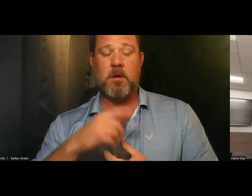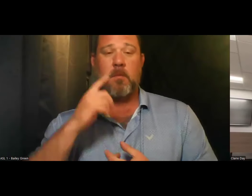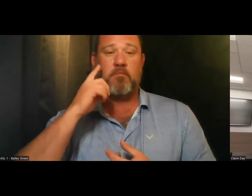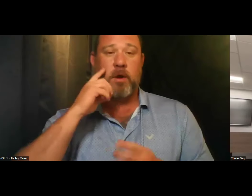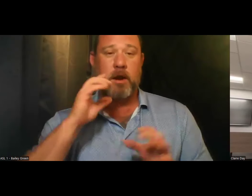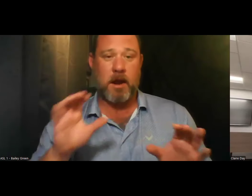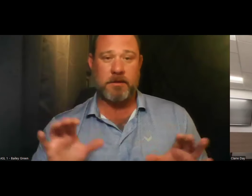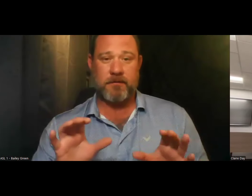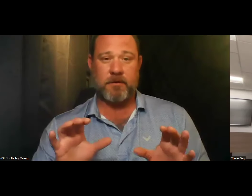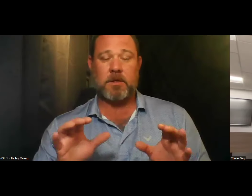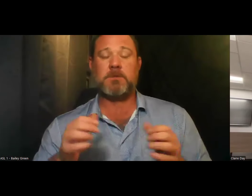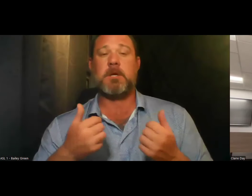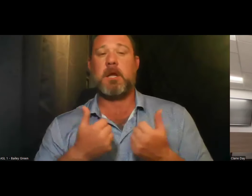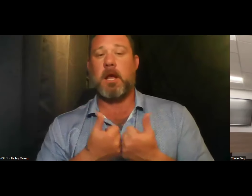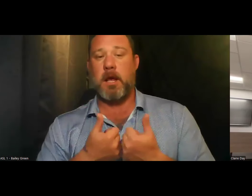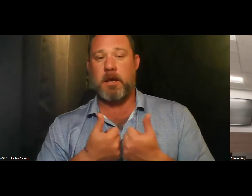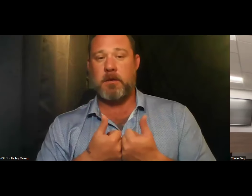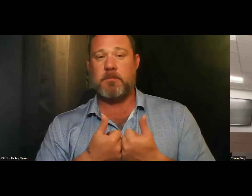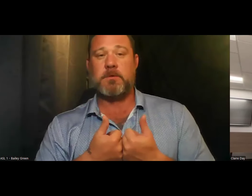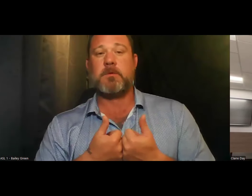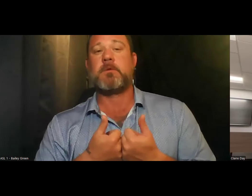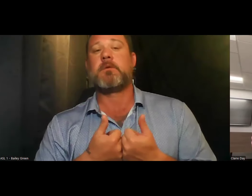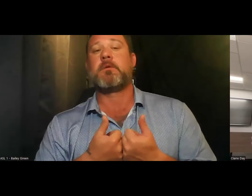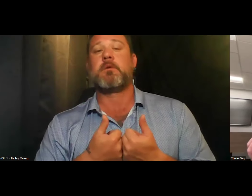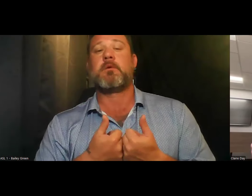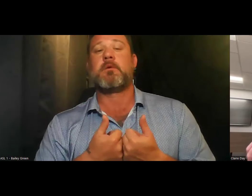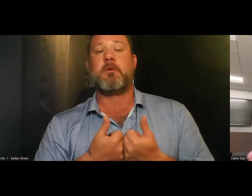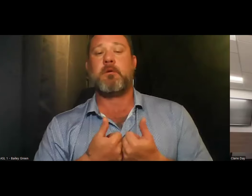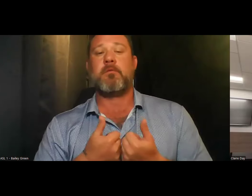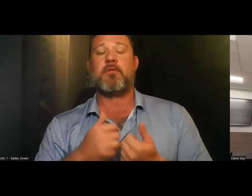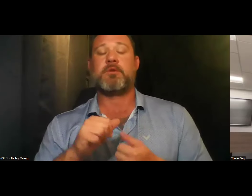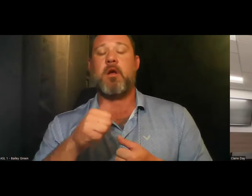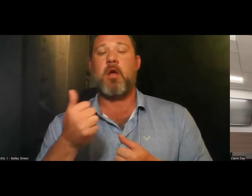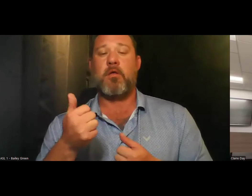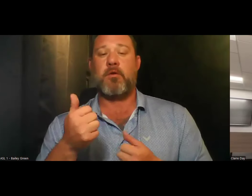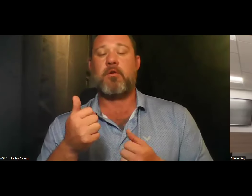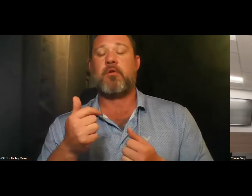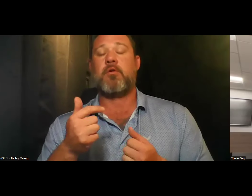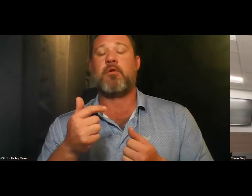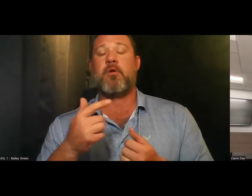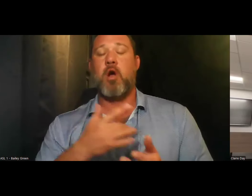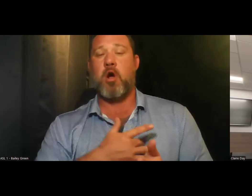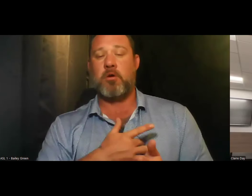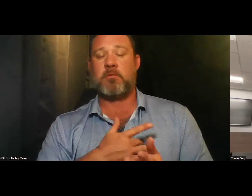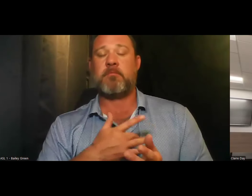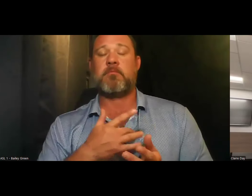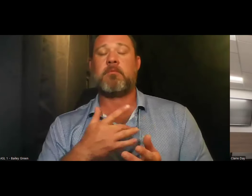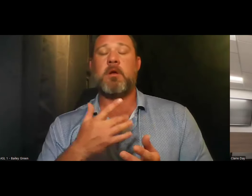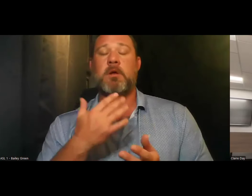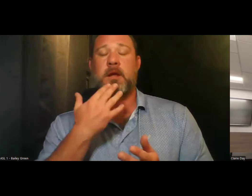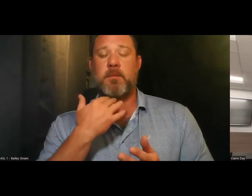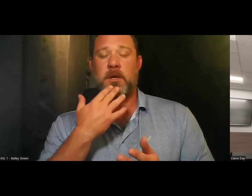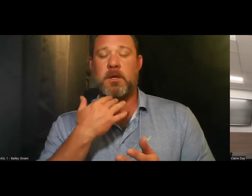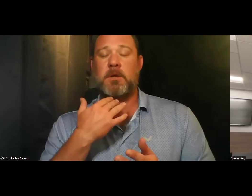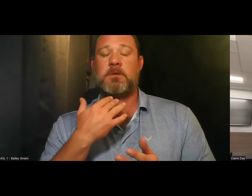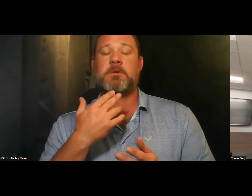activities, brain games, as well as those other cardiovascular risk factors, diabetes, high blood